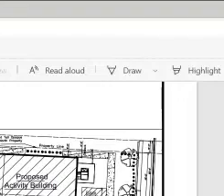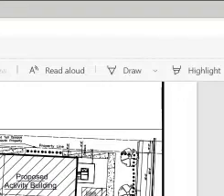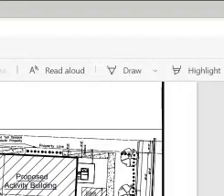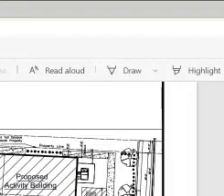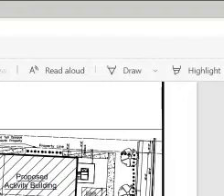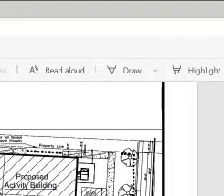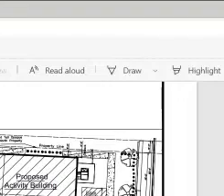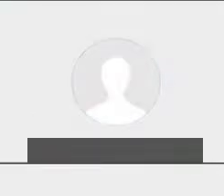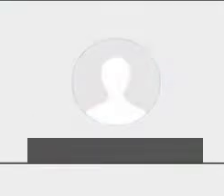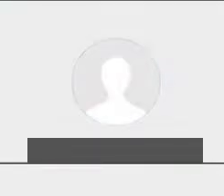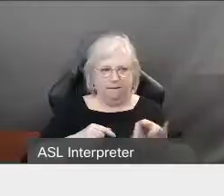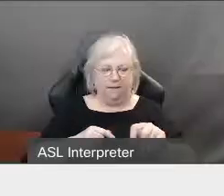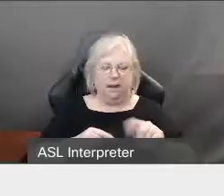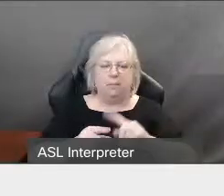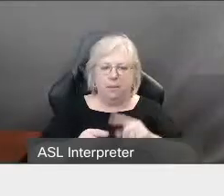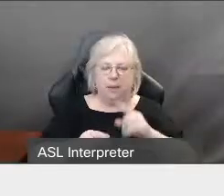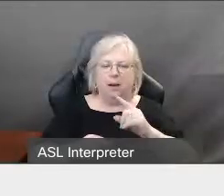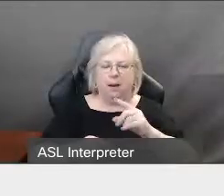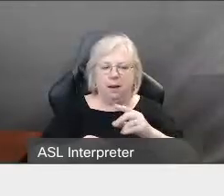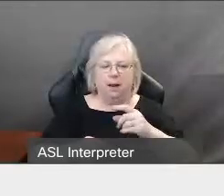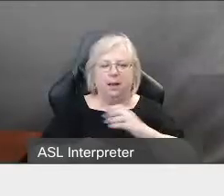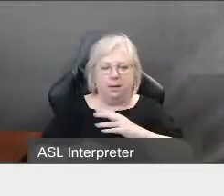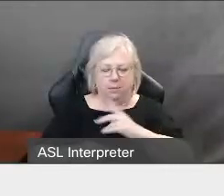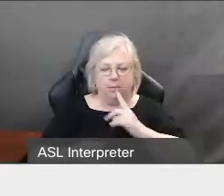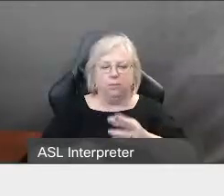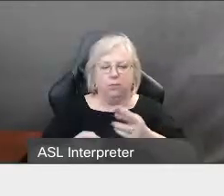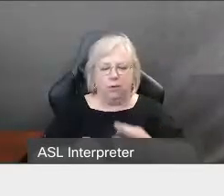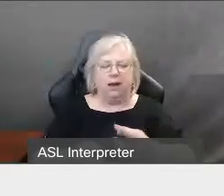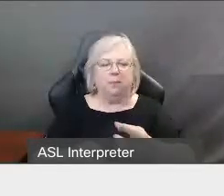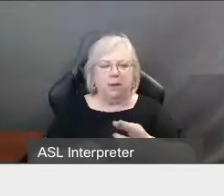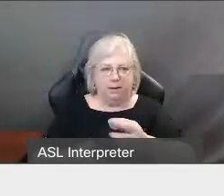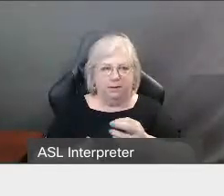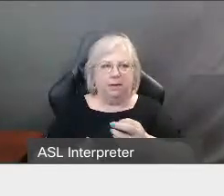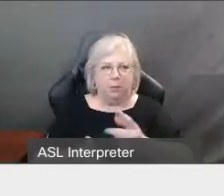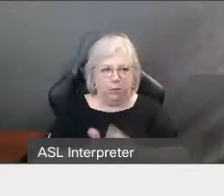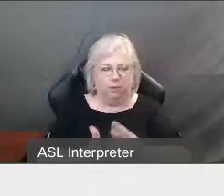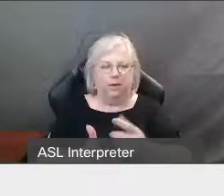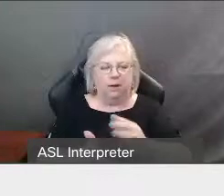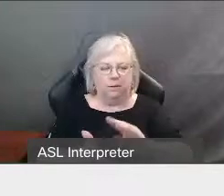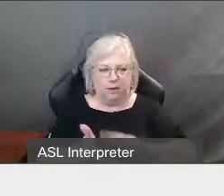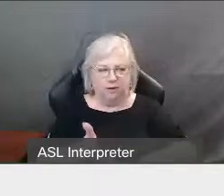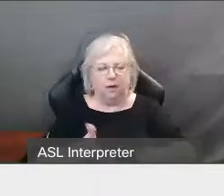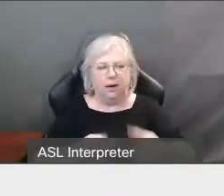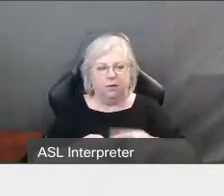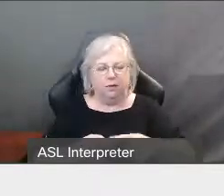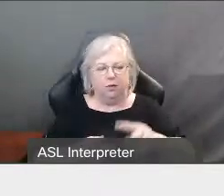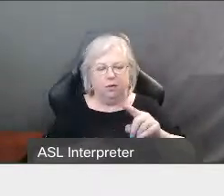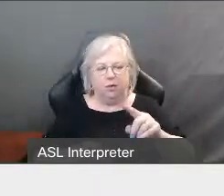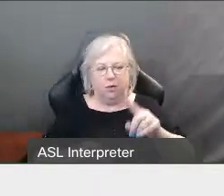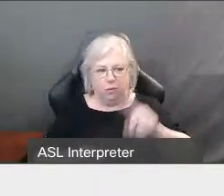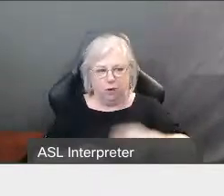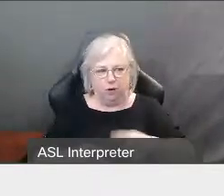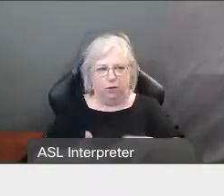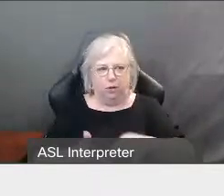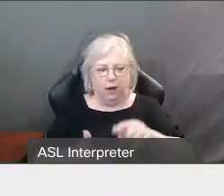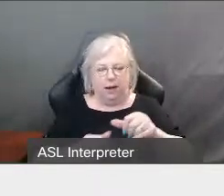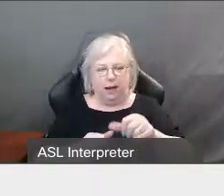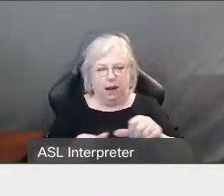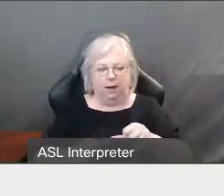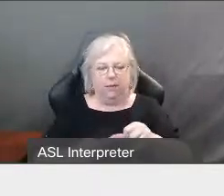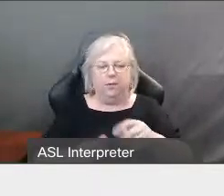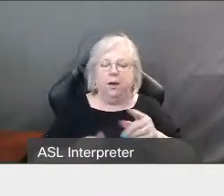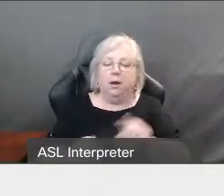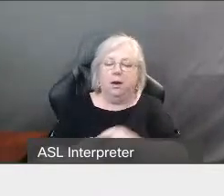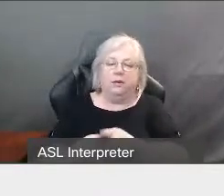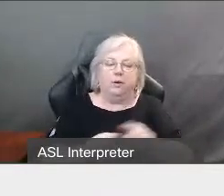variance request to allow reduced rear setback. The structures will comply with all other building requirements. The applicant is also proposing to